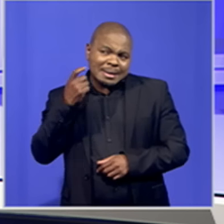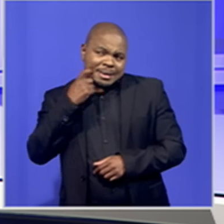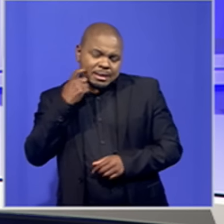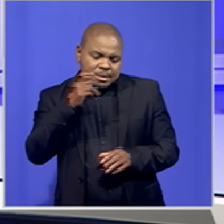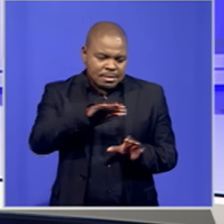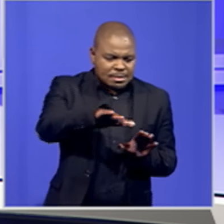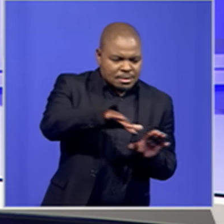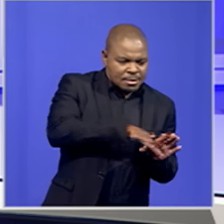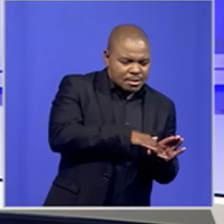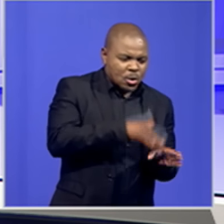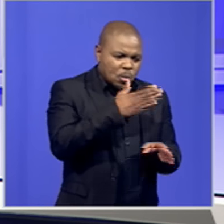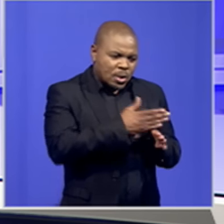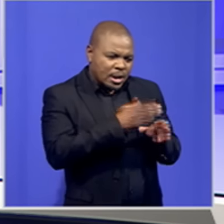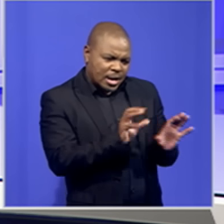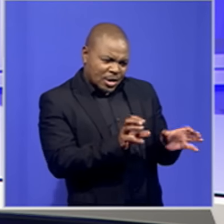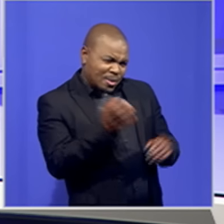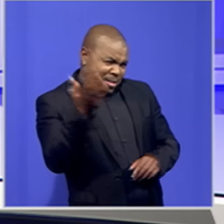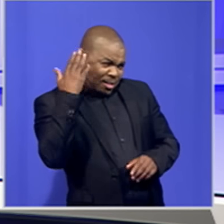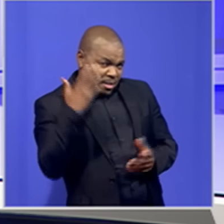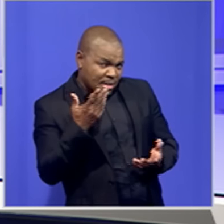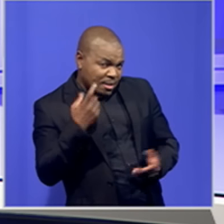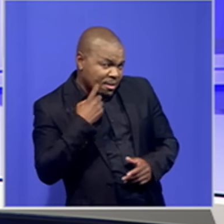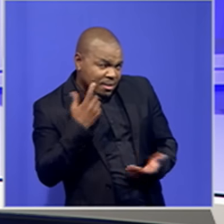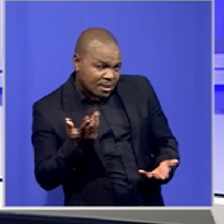mo seamolemoyeng ka nako yone o simolola ka yone.